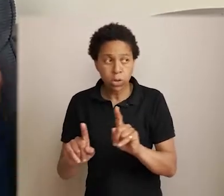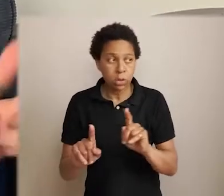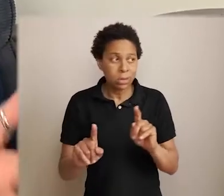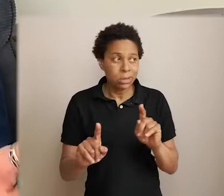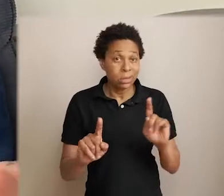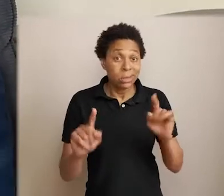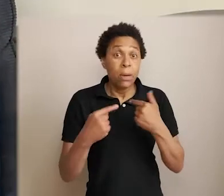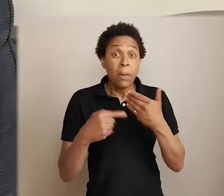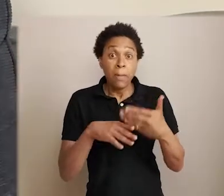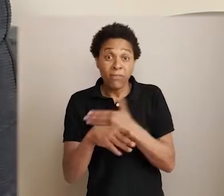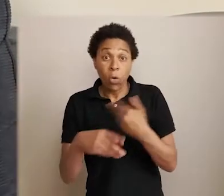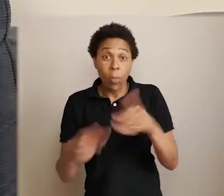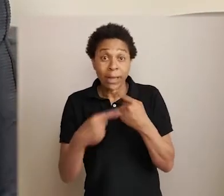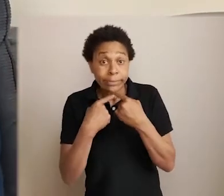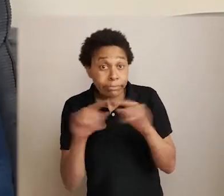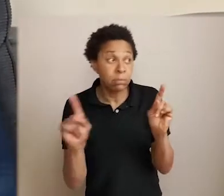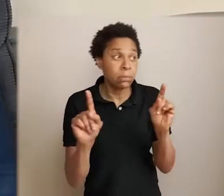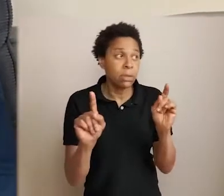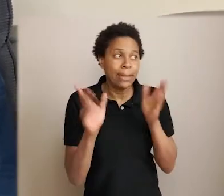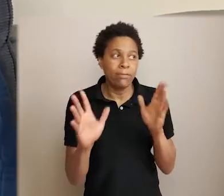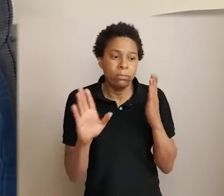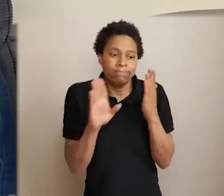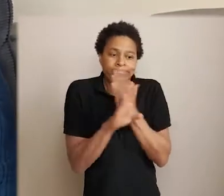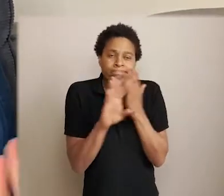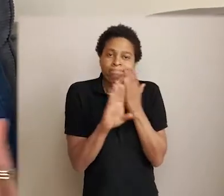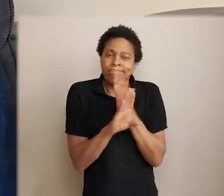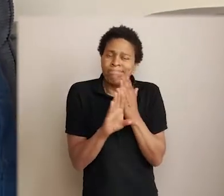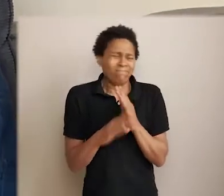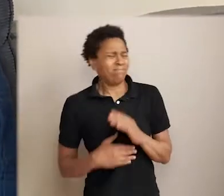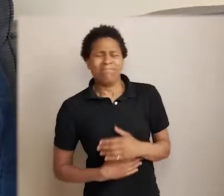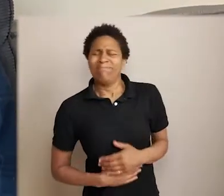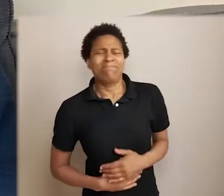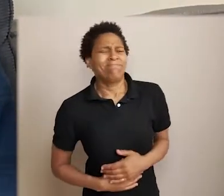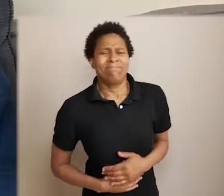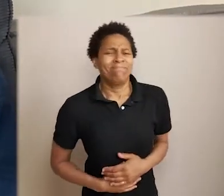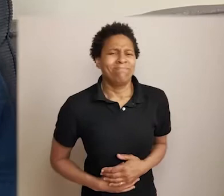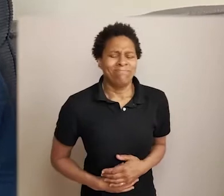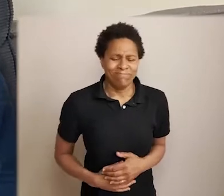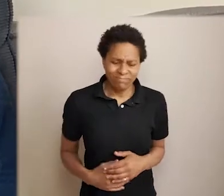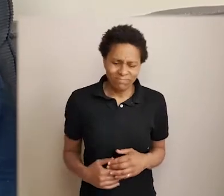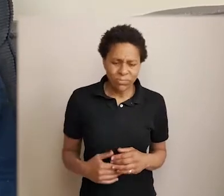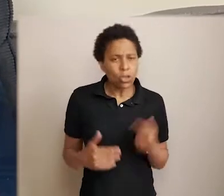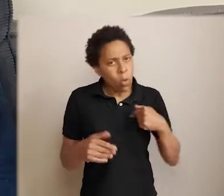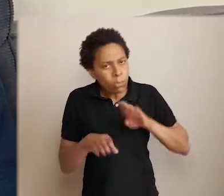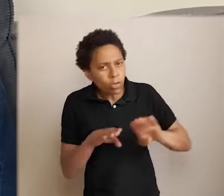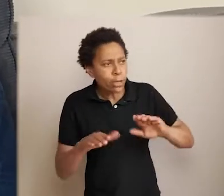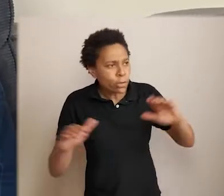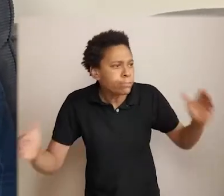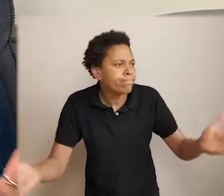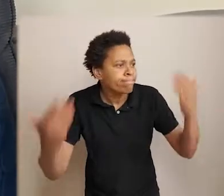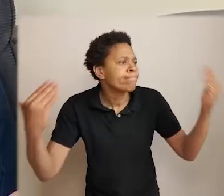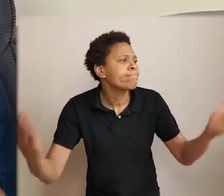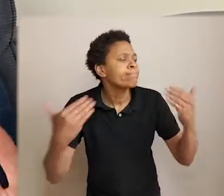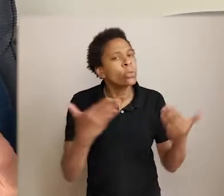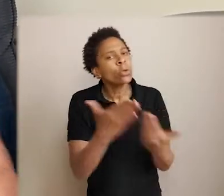signs of their gay life when a carer comes round. I've also been involved in welcoming new people to the many social groups